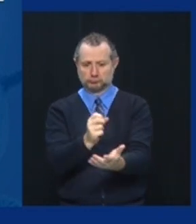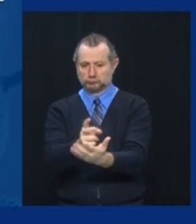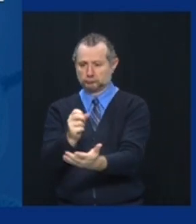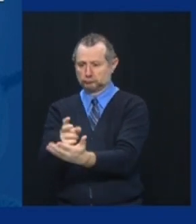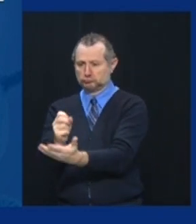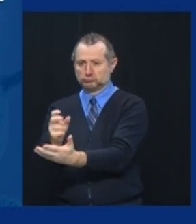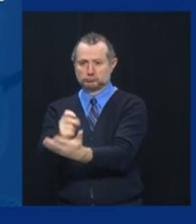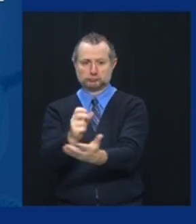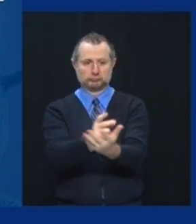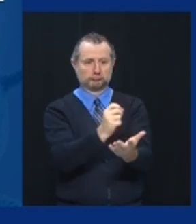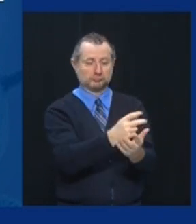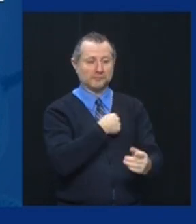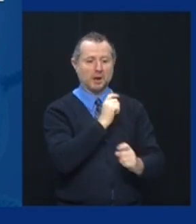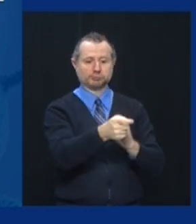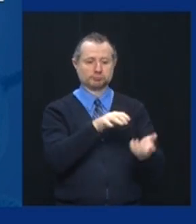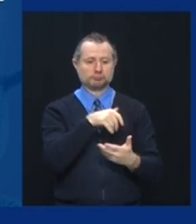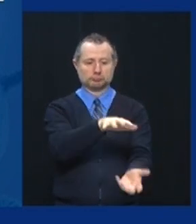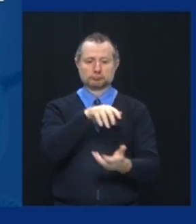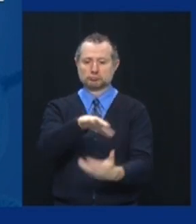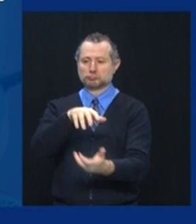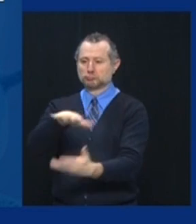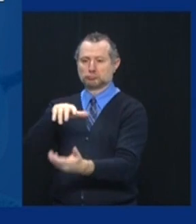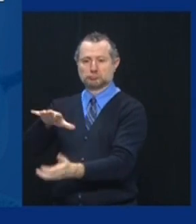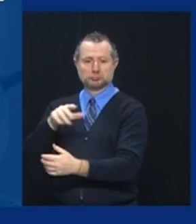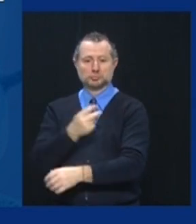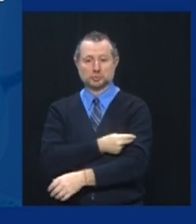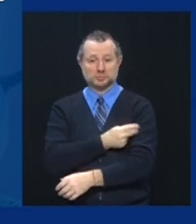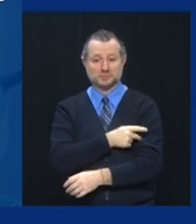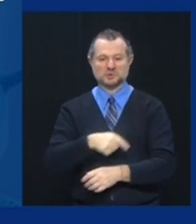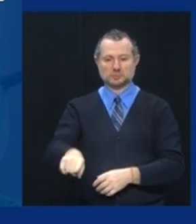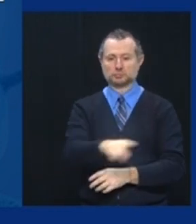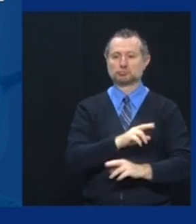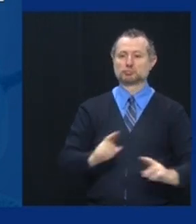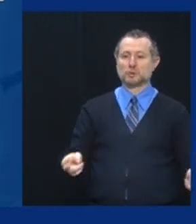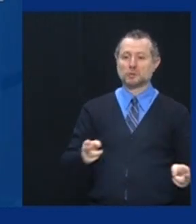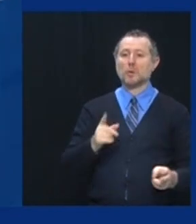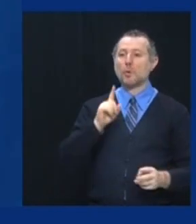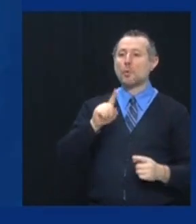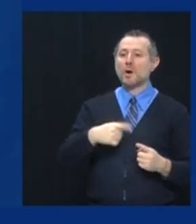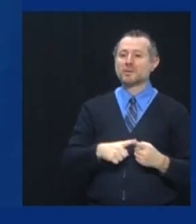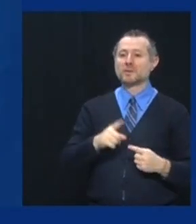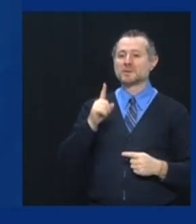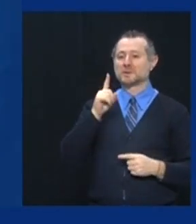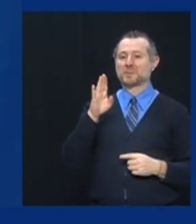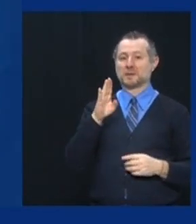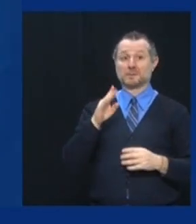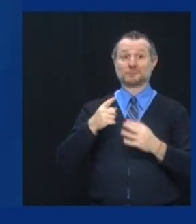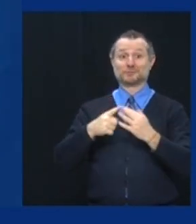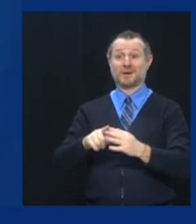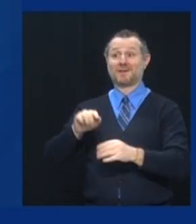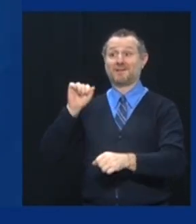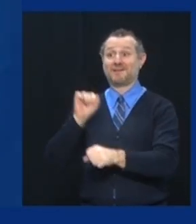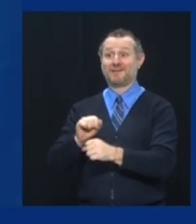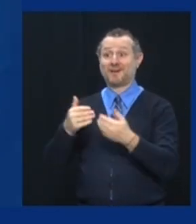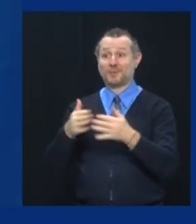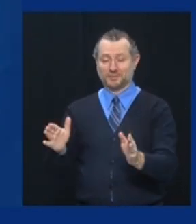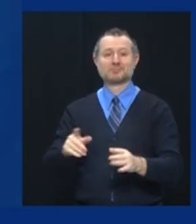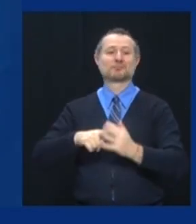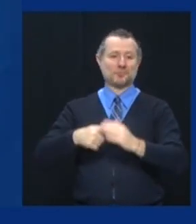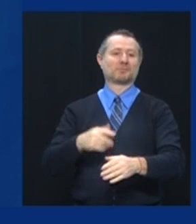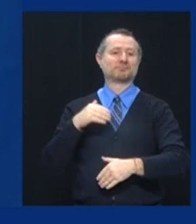the distribution when we get to the general public. So the distribution system is going